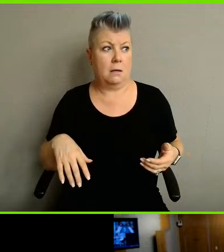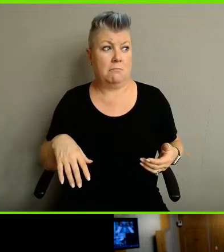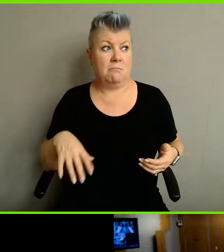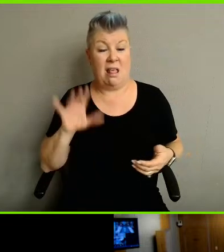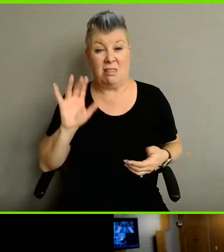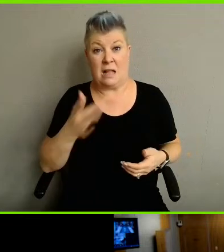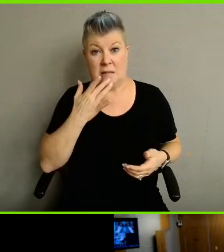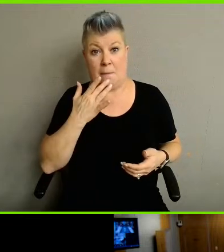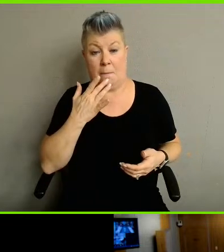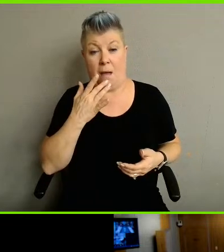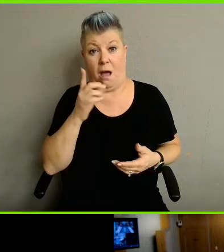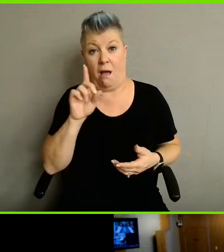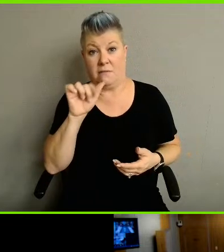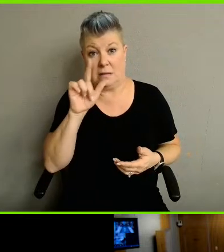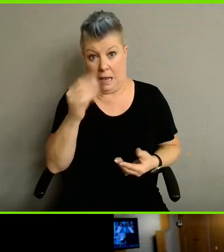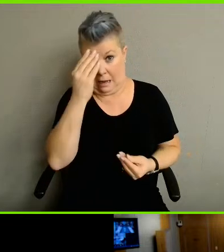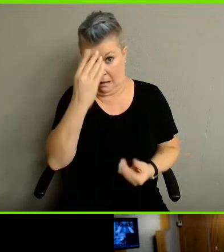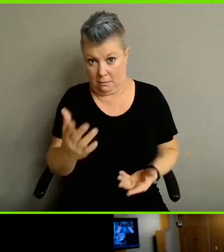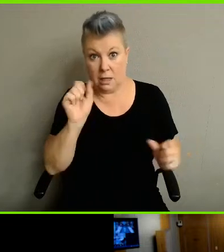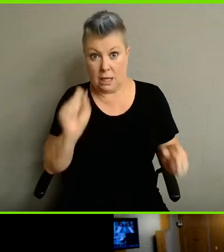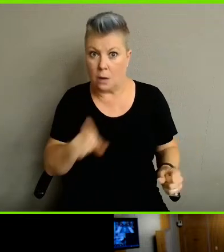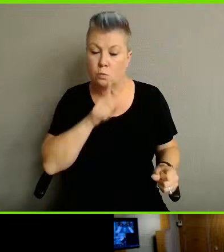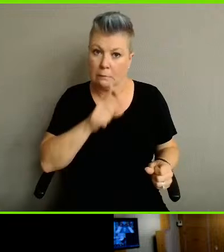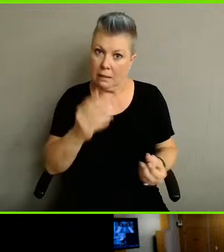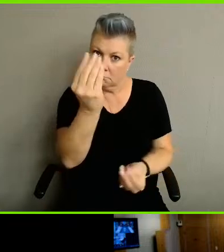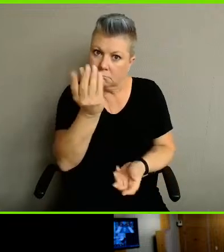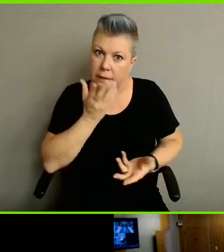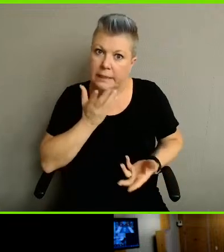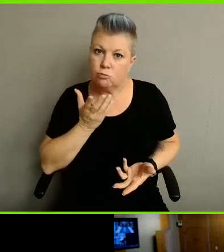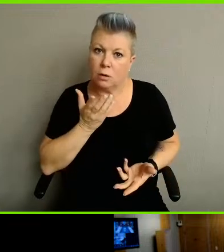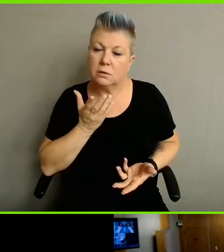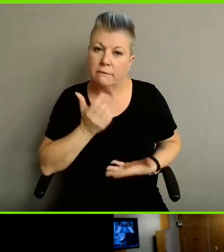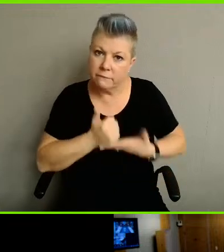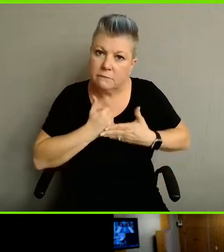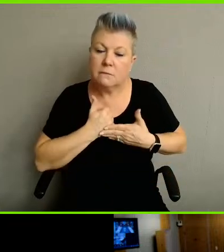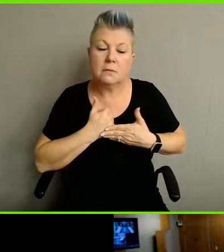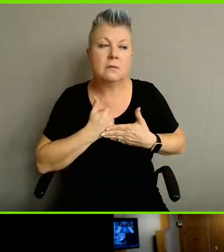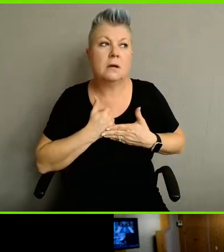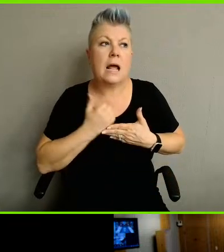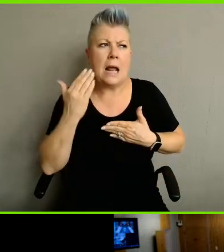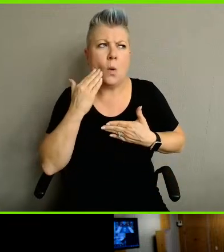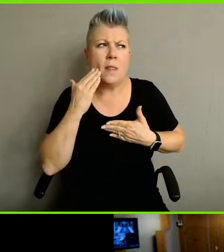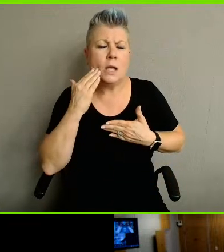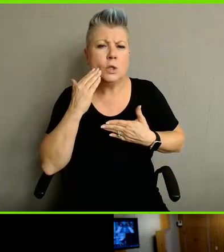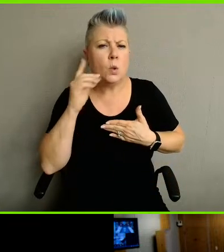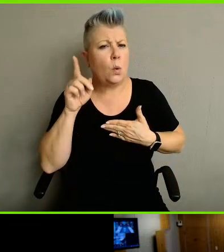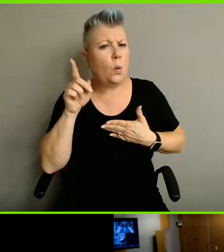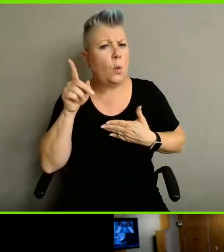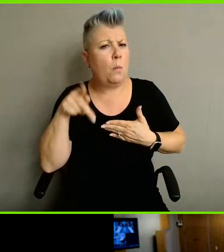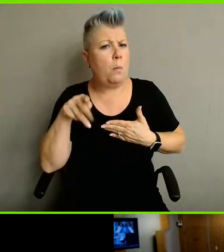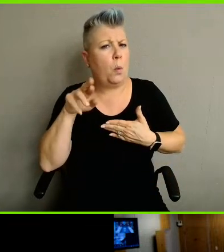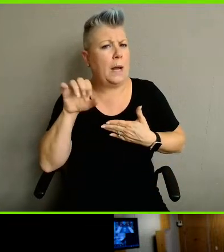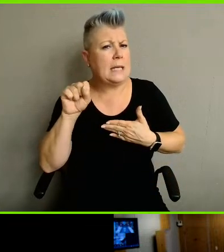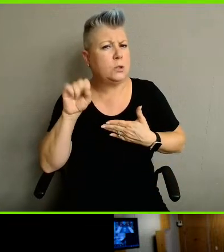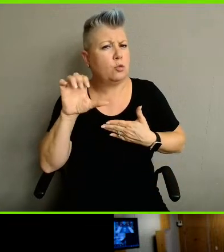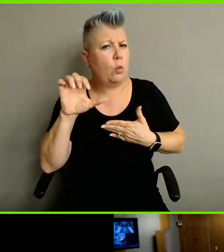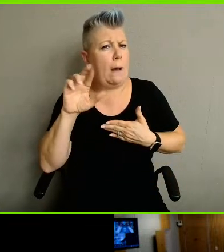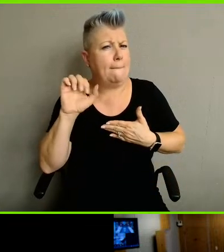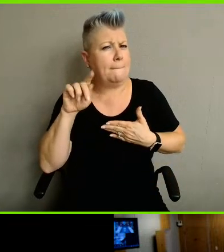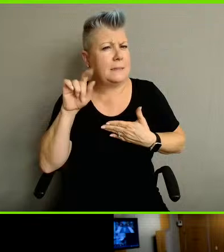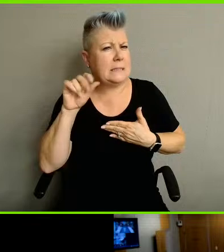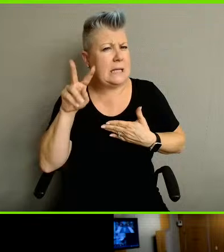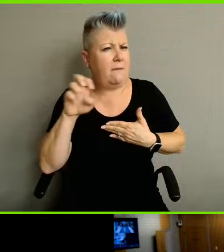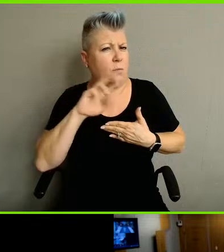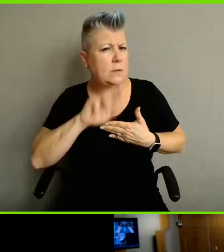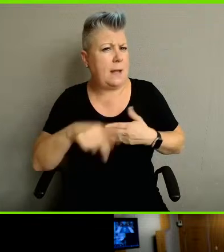That kind of data. And then I know Panorama does prescriptive responses for students. Are there